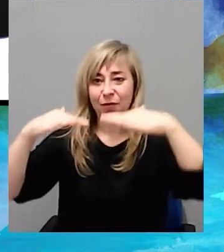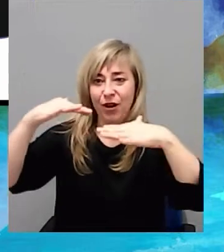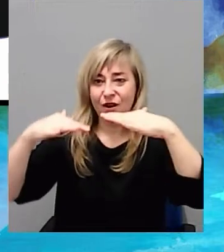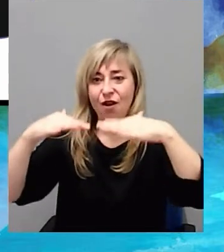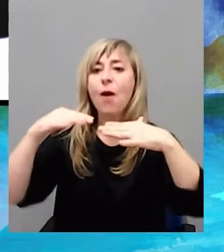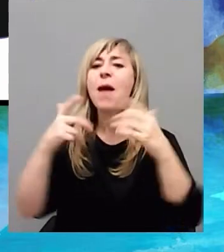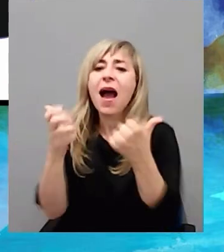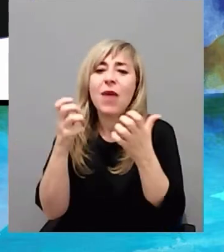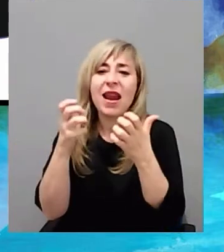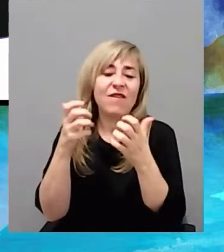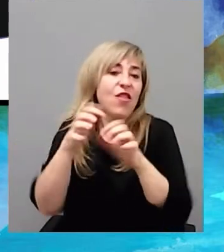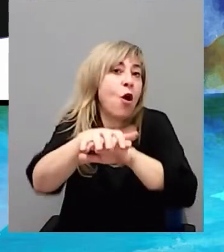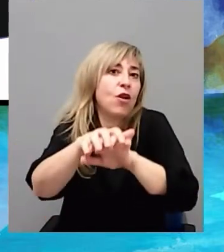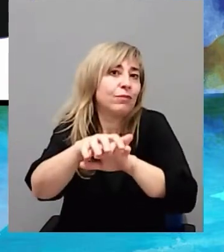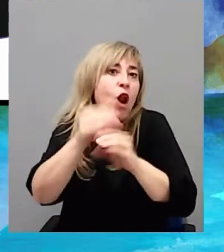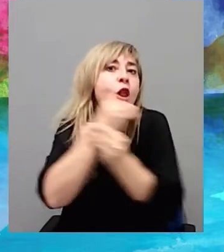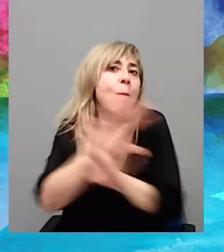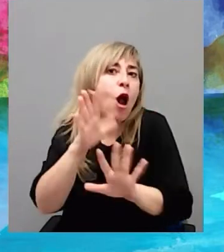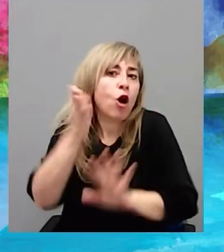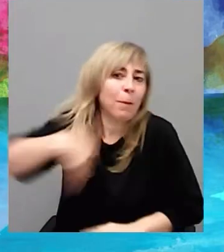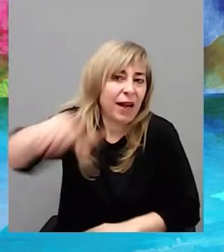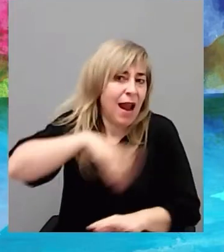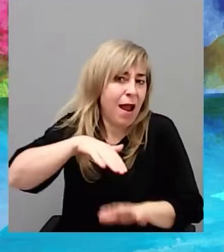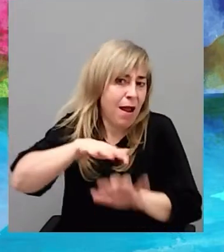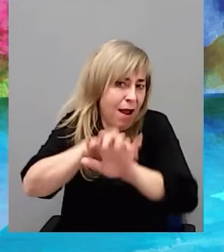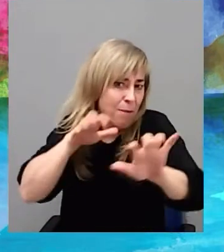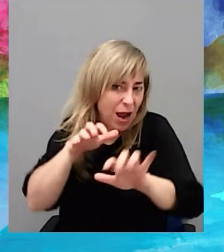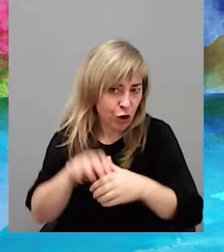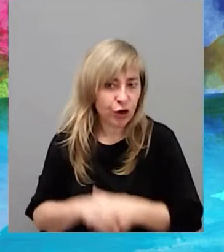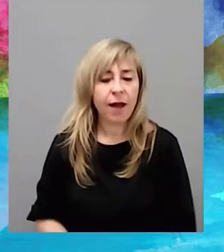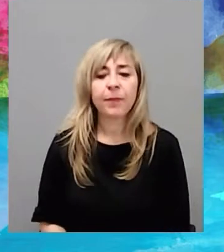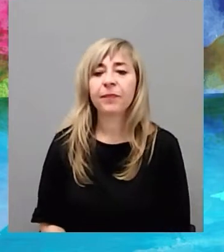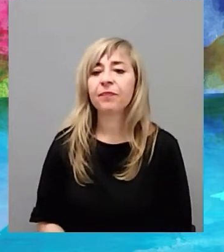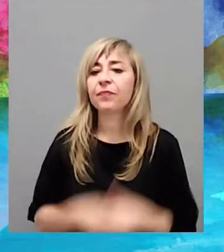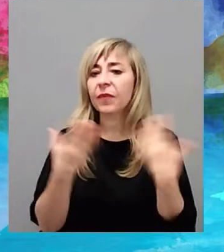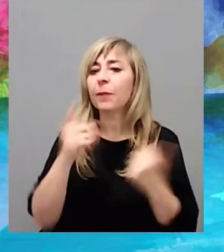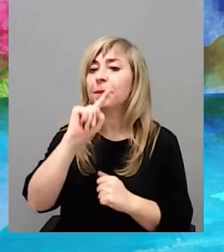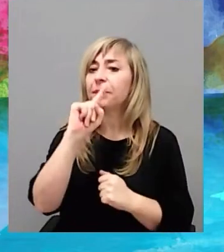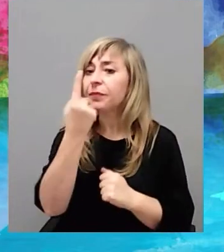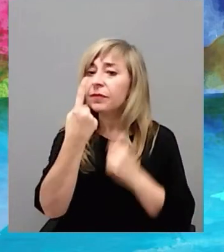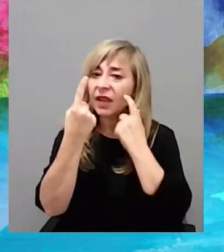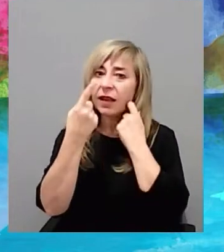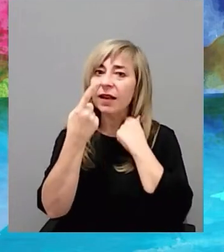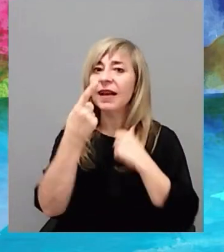greatest benefits for the greatest number of people. Now, the main problem that we found at the beginning was